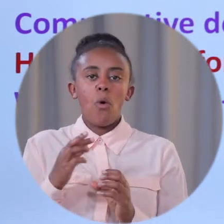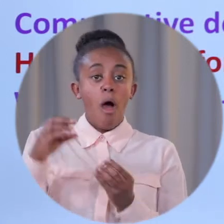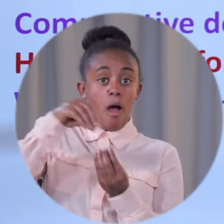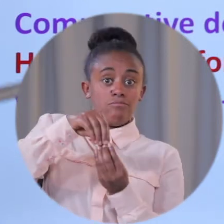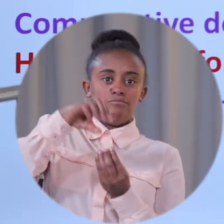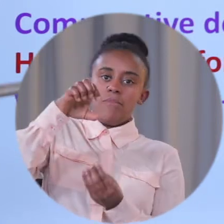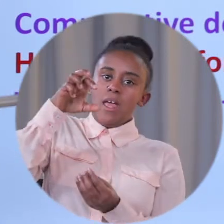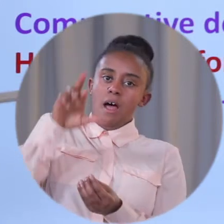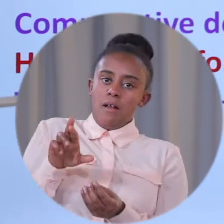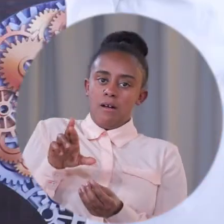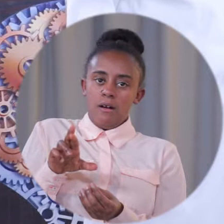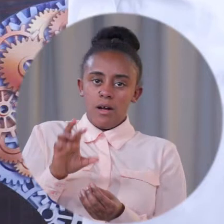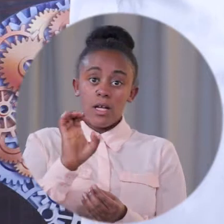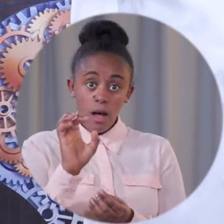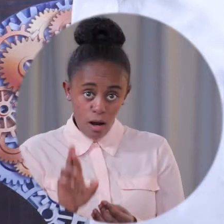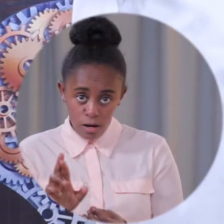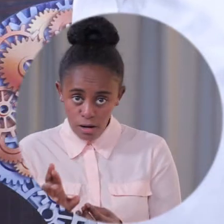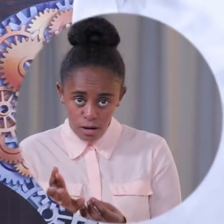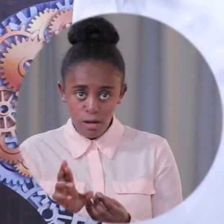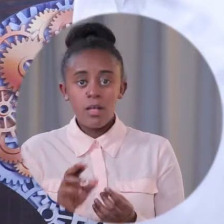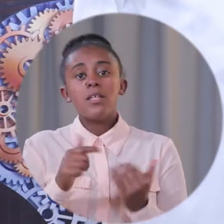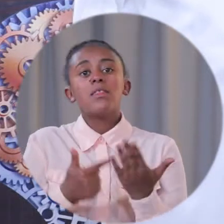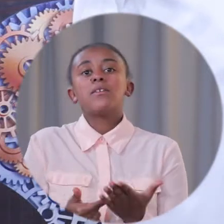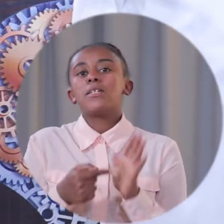ER or, look, we add ER.